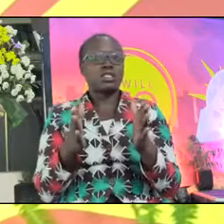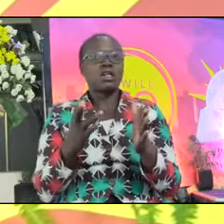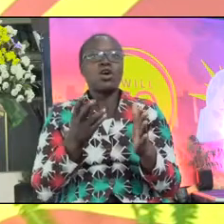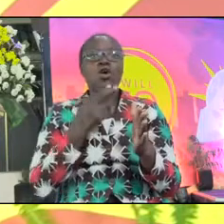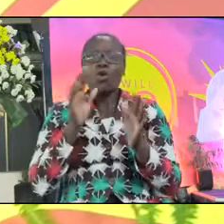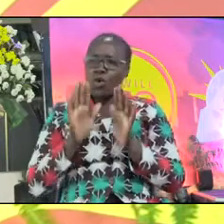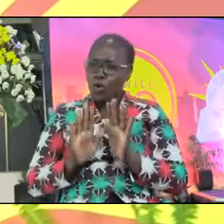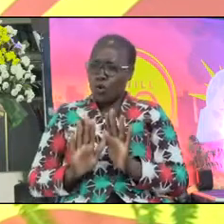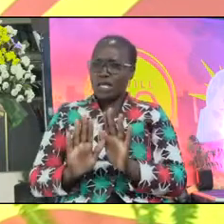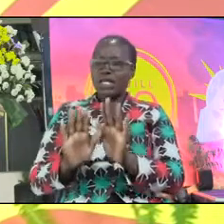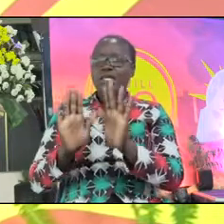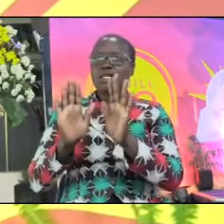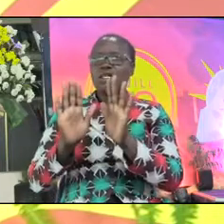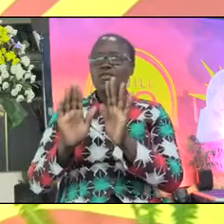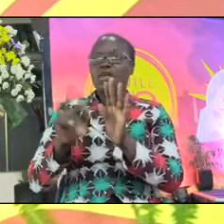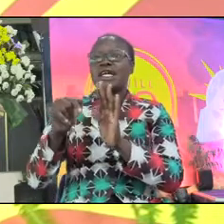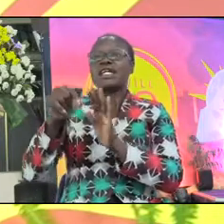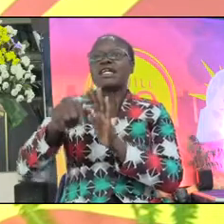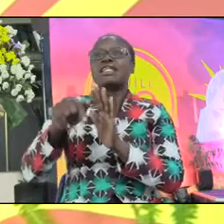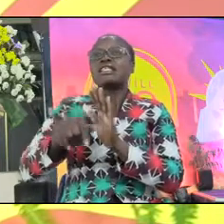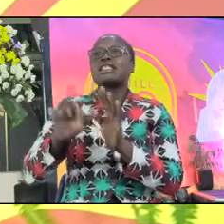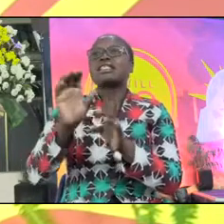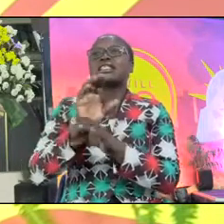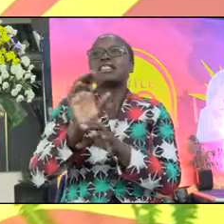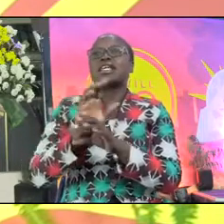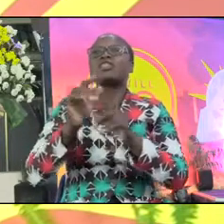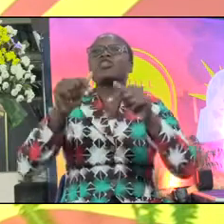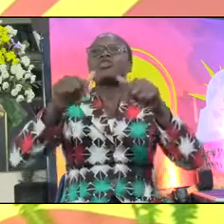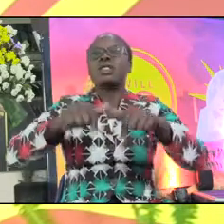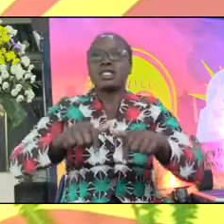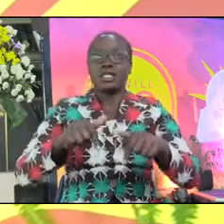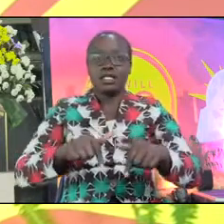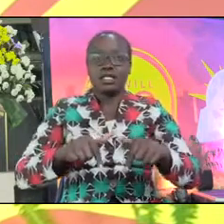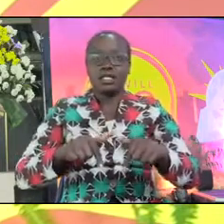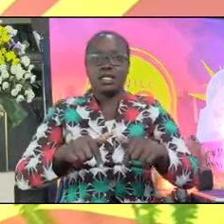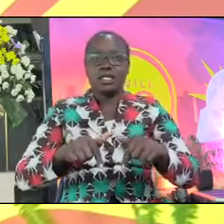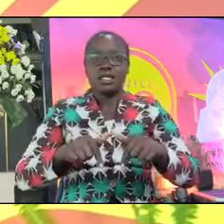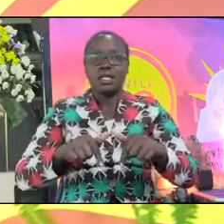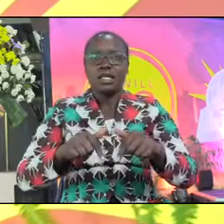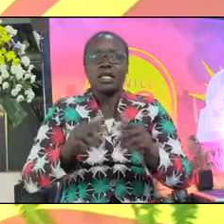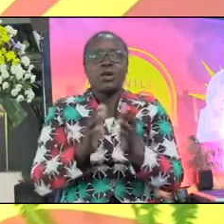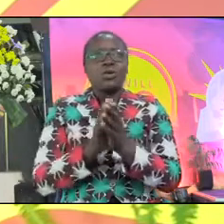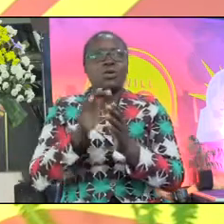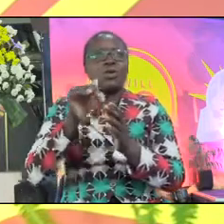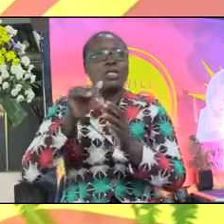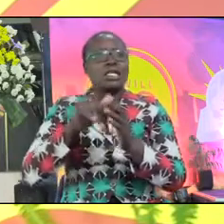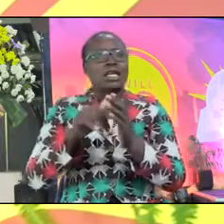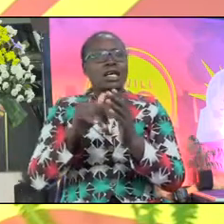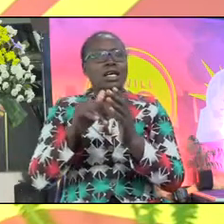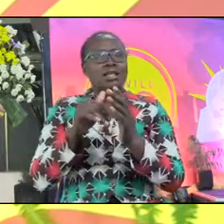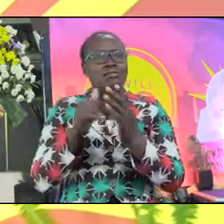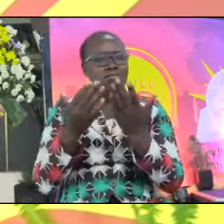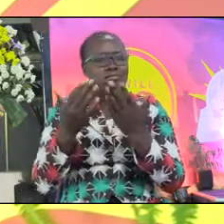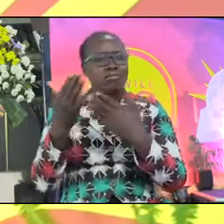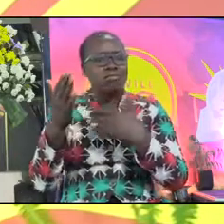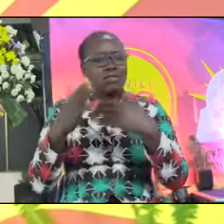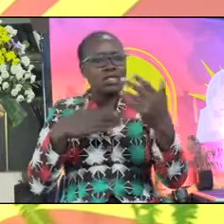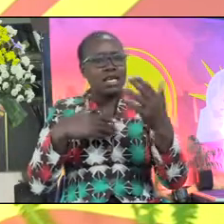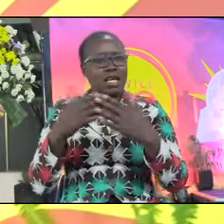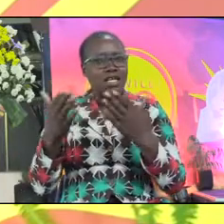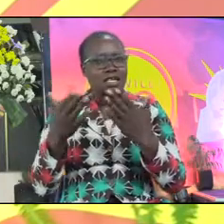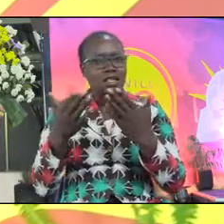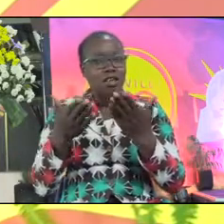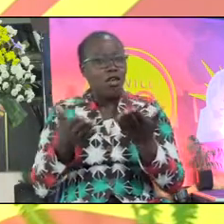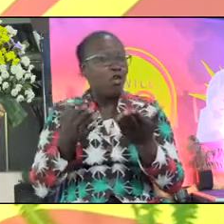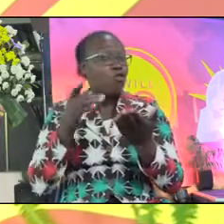will leave this church today with an invisible sign over your